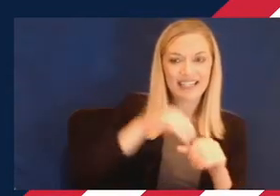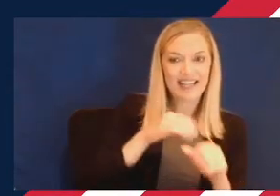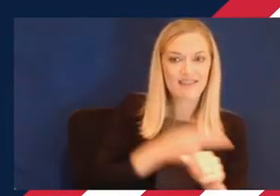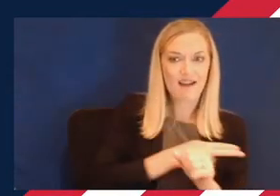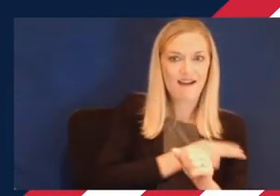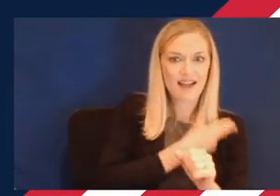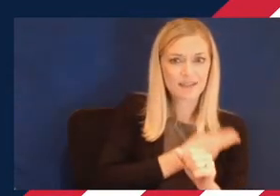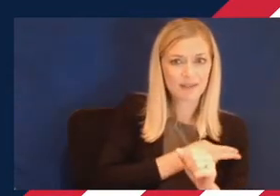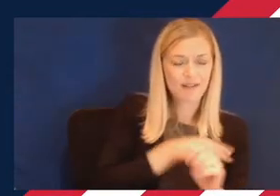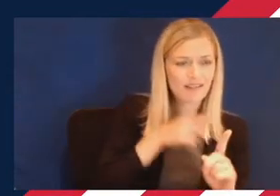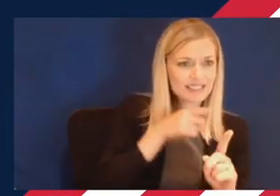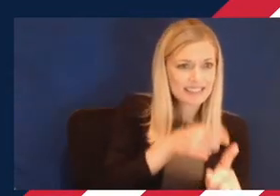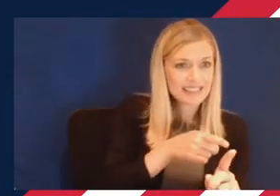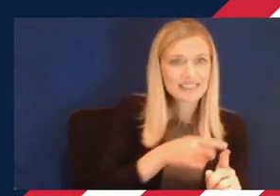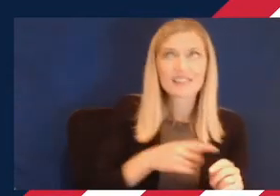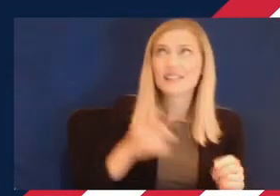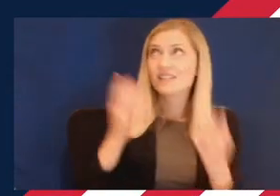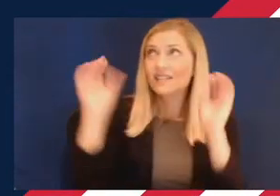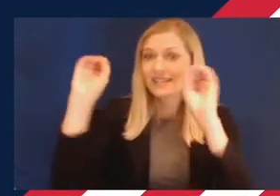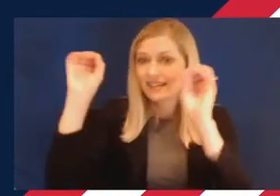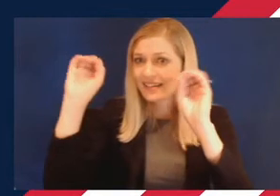provide guidance on